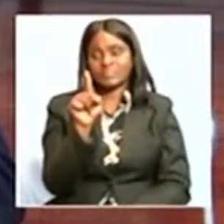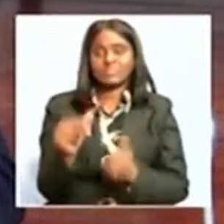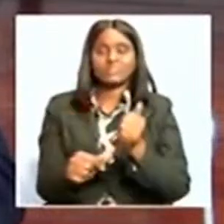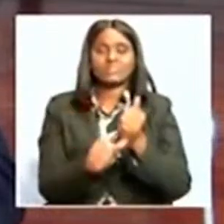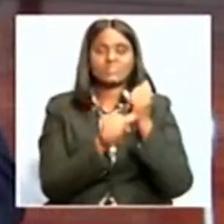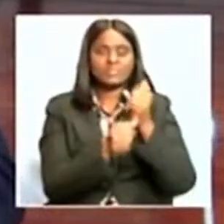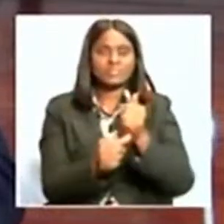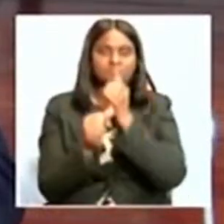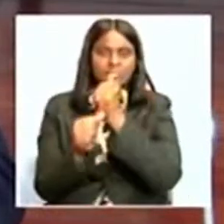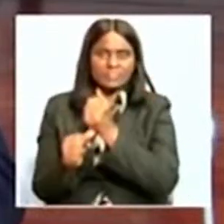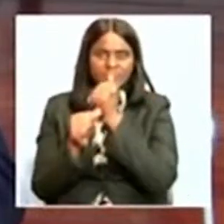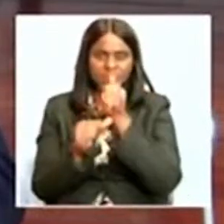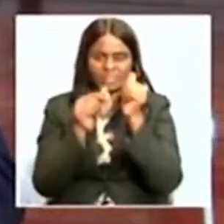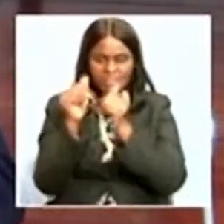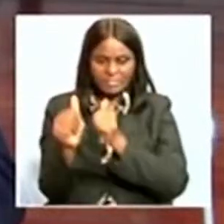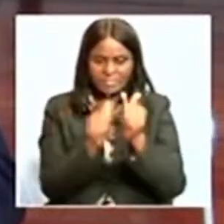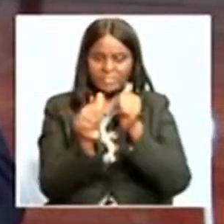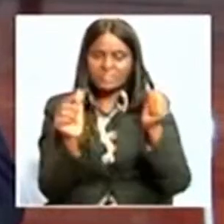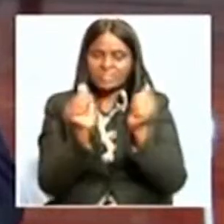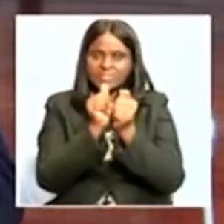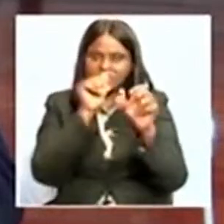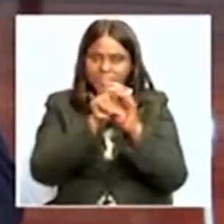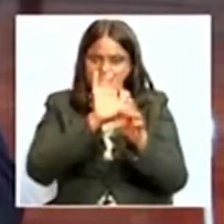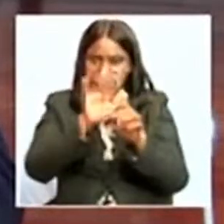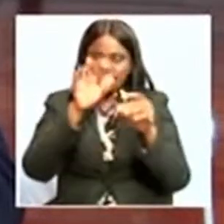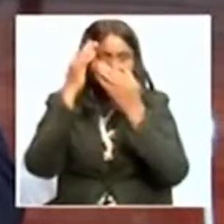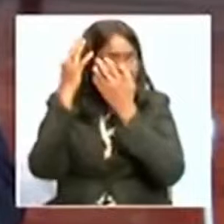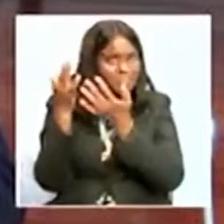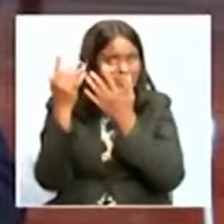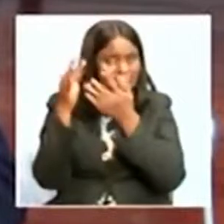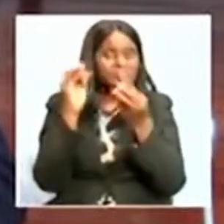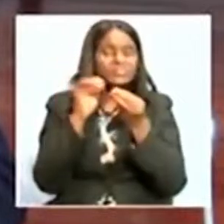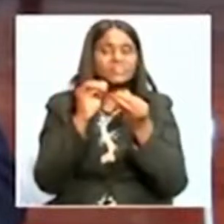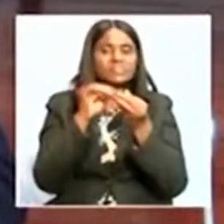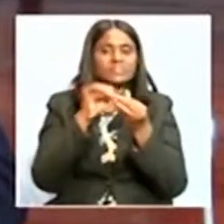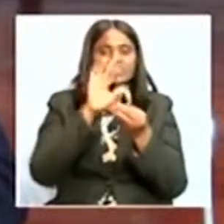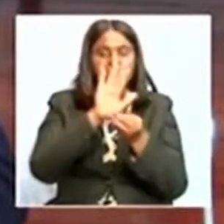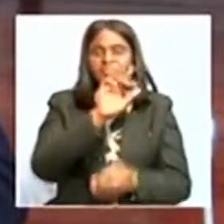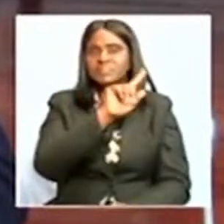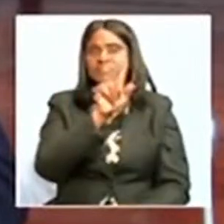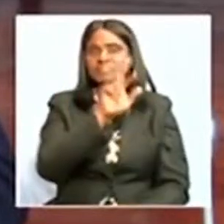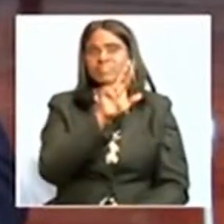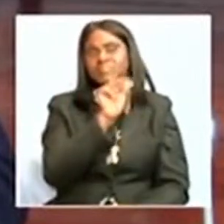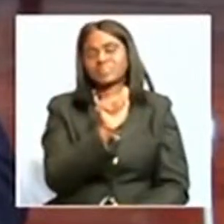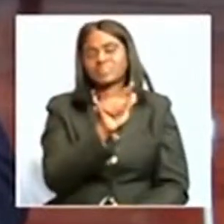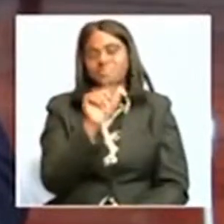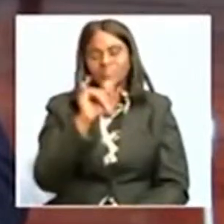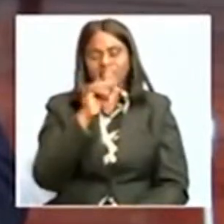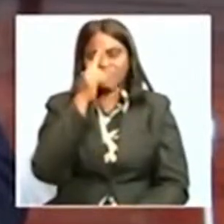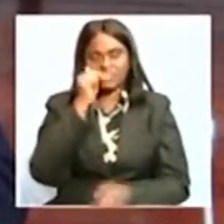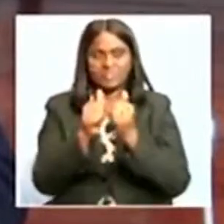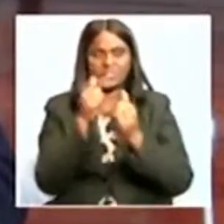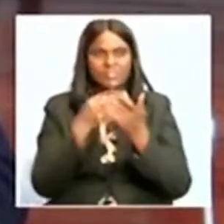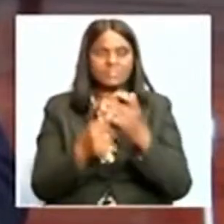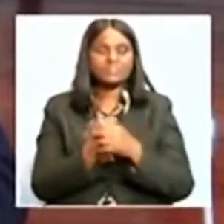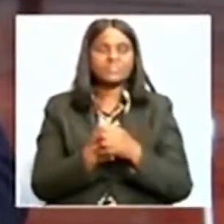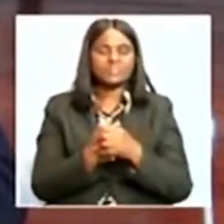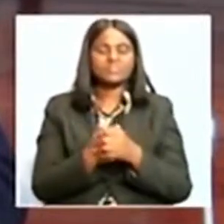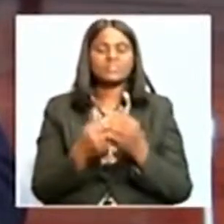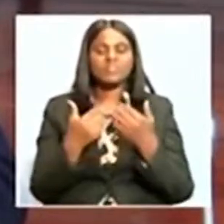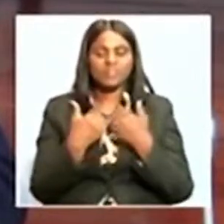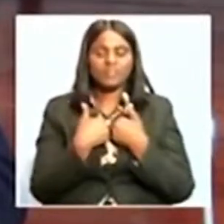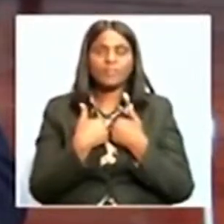agents act within the expectations of ZRA. Yeah, because usually there